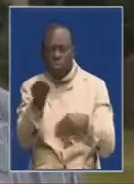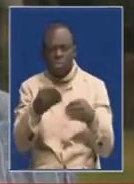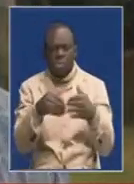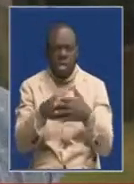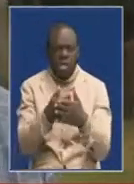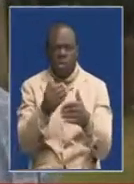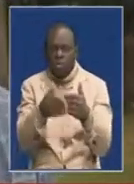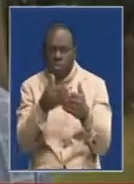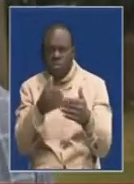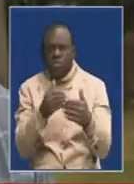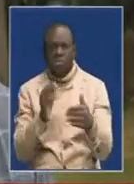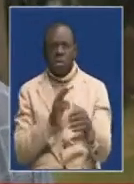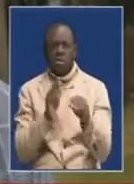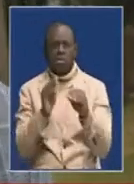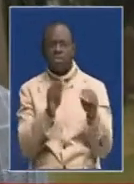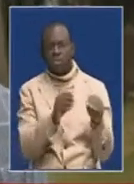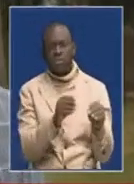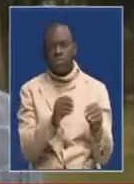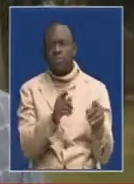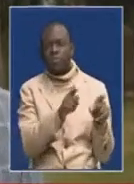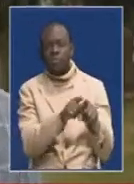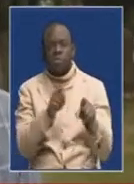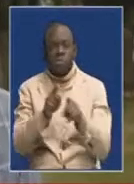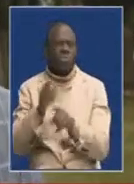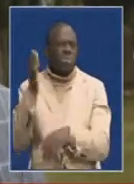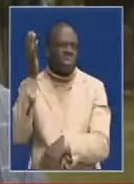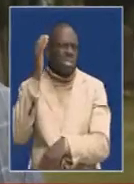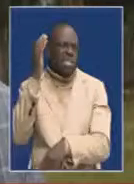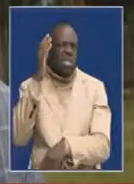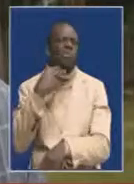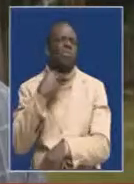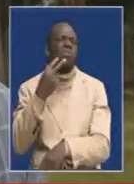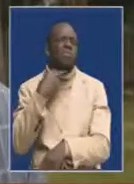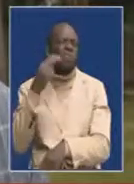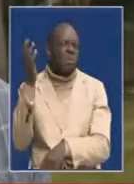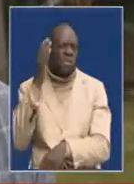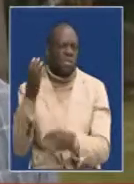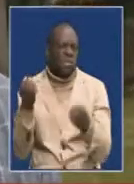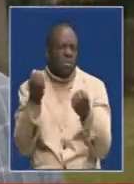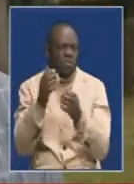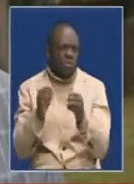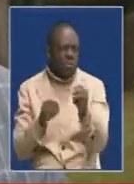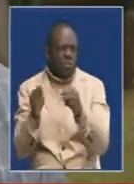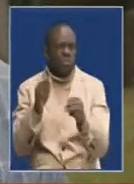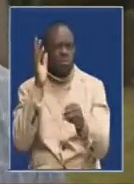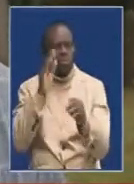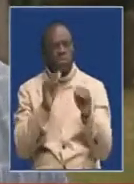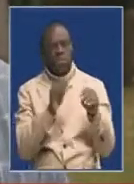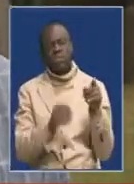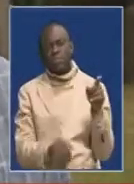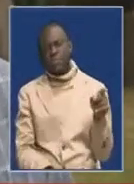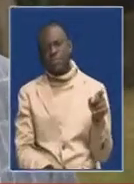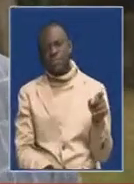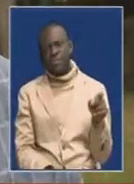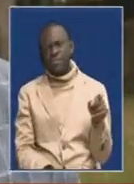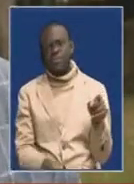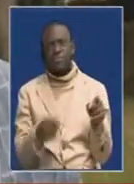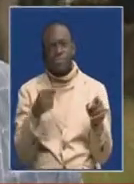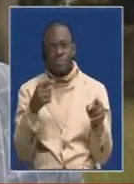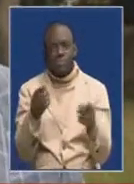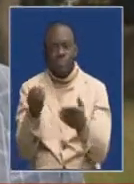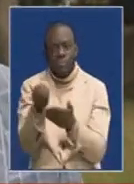management, and as you are aware, under the green economy, waste is not waste, but it's a